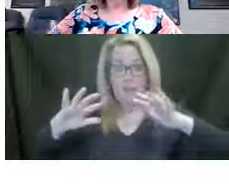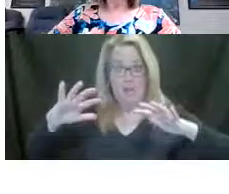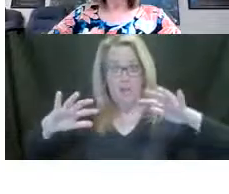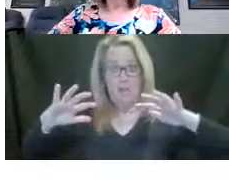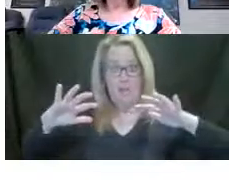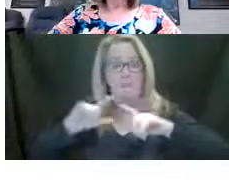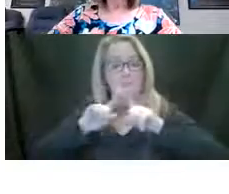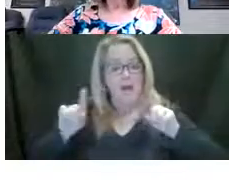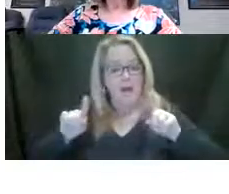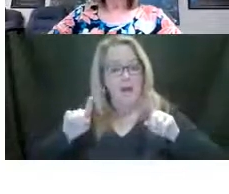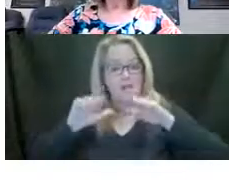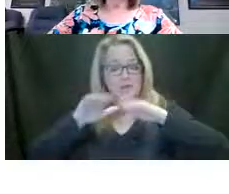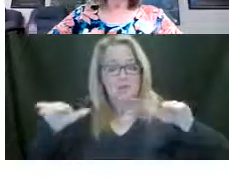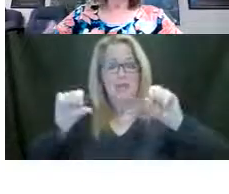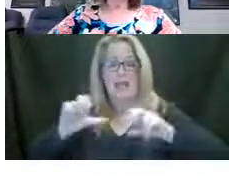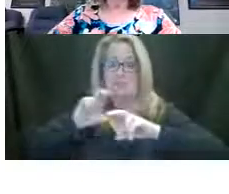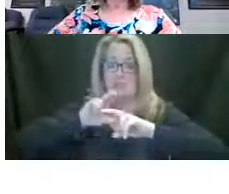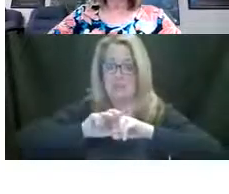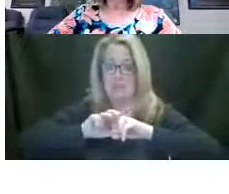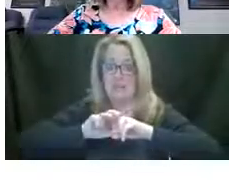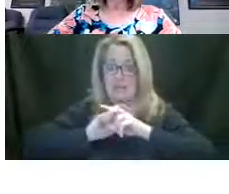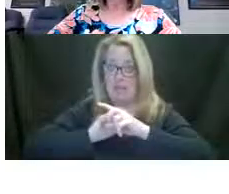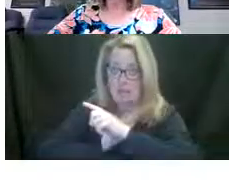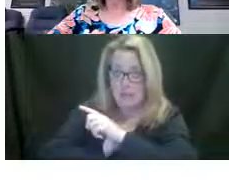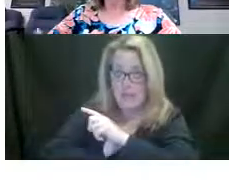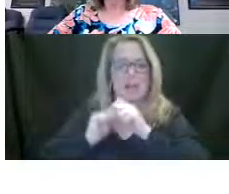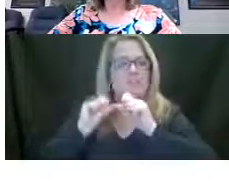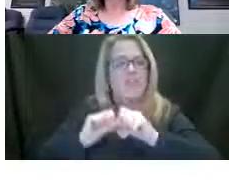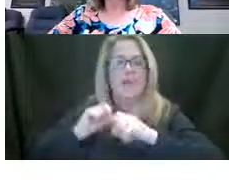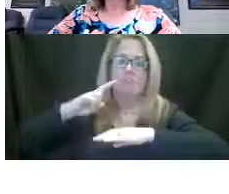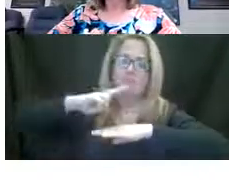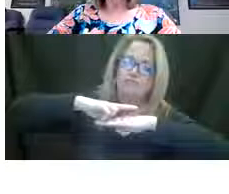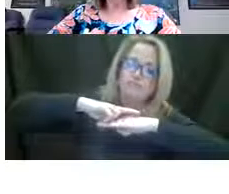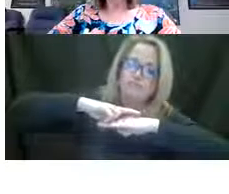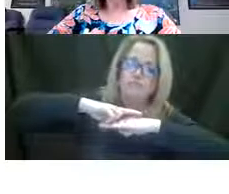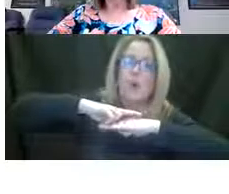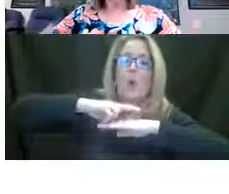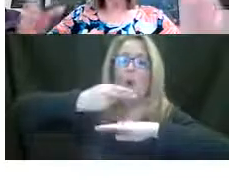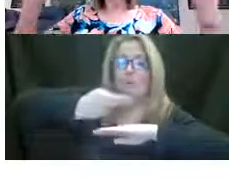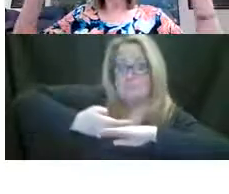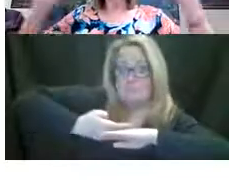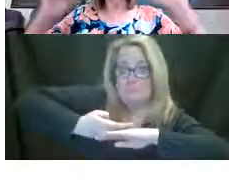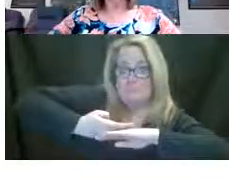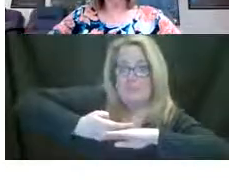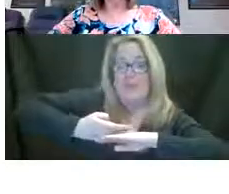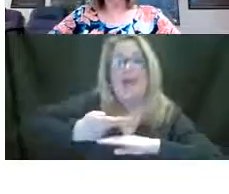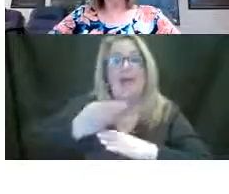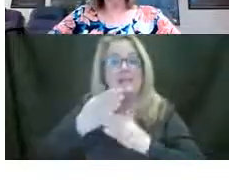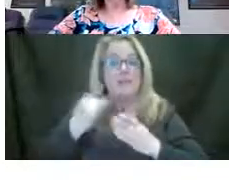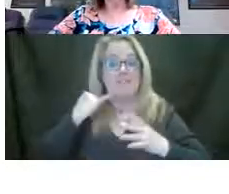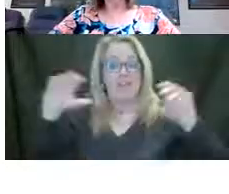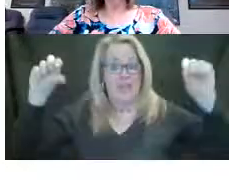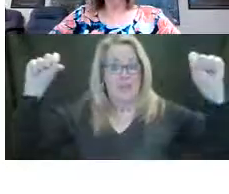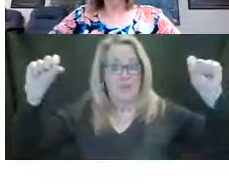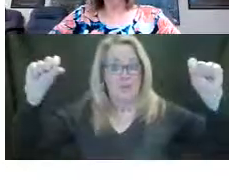children can sit on this. They can often lay on their tummies on this or their backs. And some children, if they hold on to something,